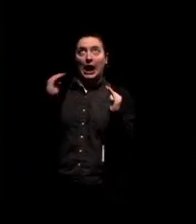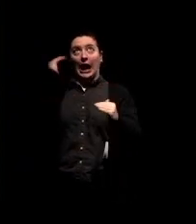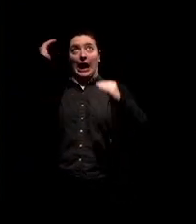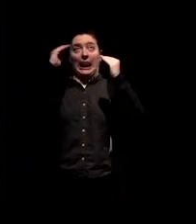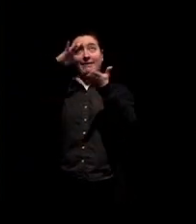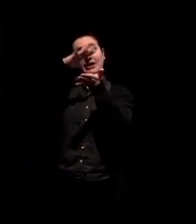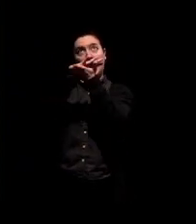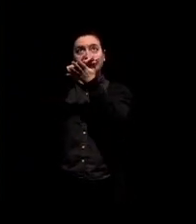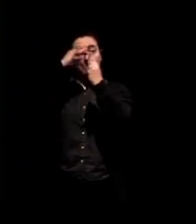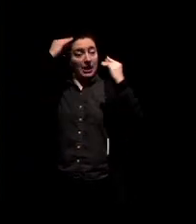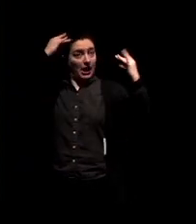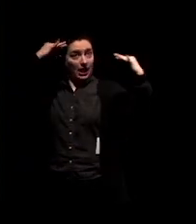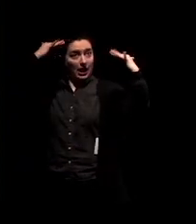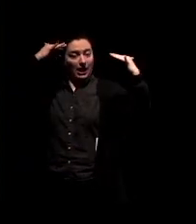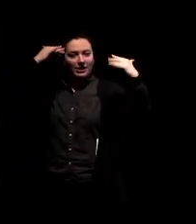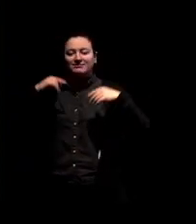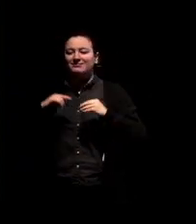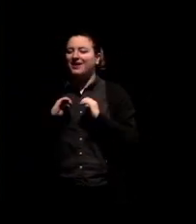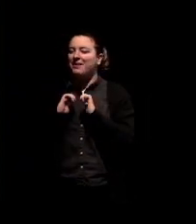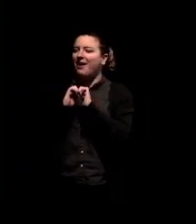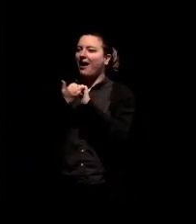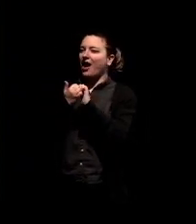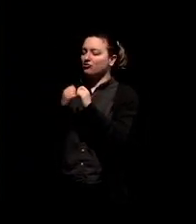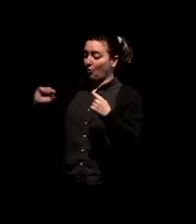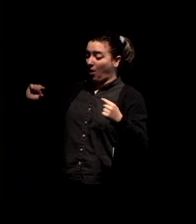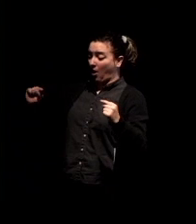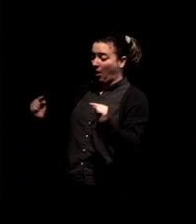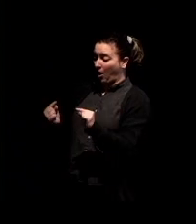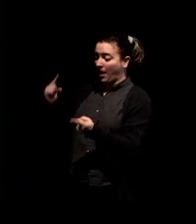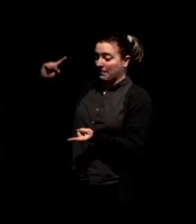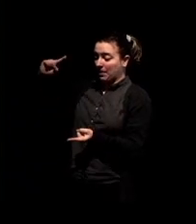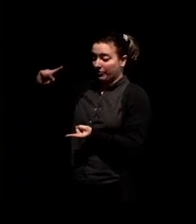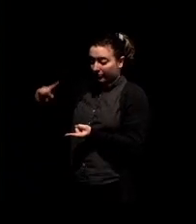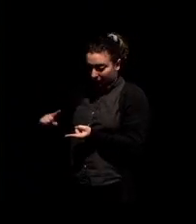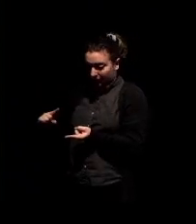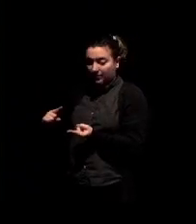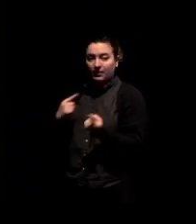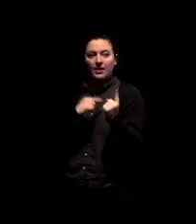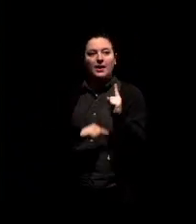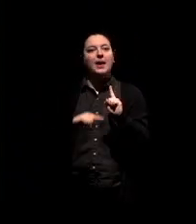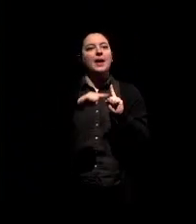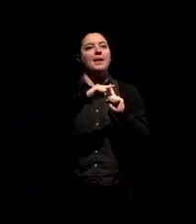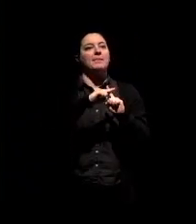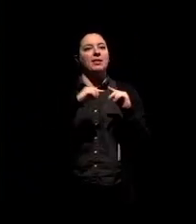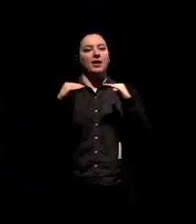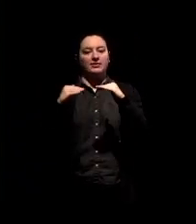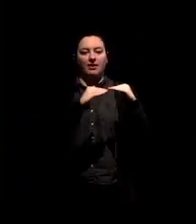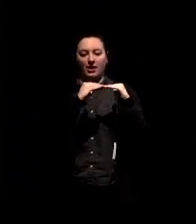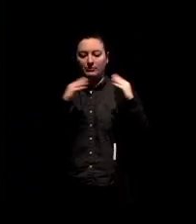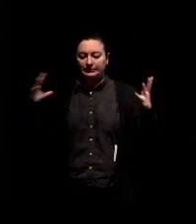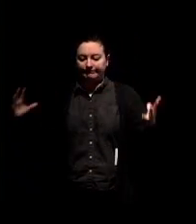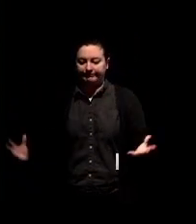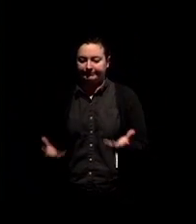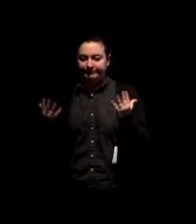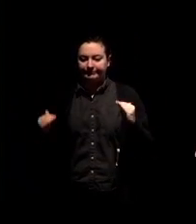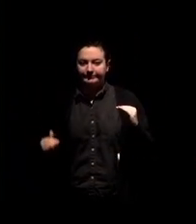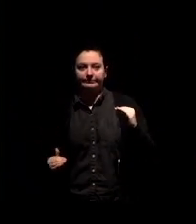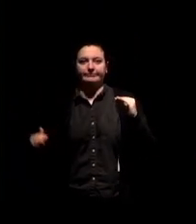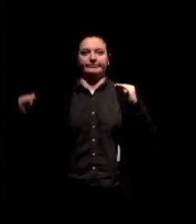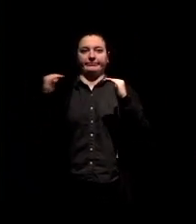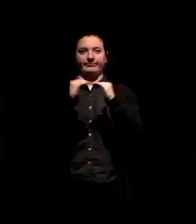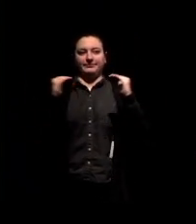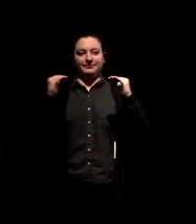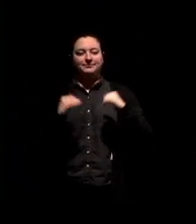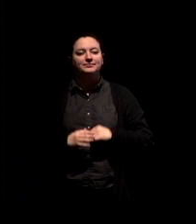to minimize harm and advance health equity from a public health and health policy perspective. And so,